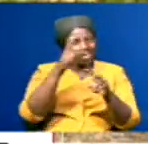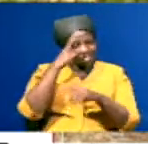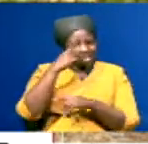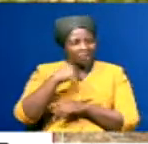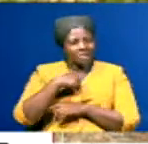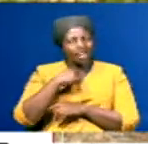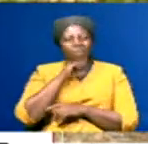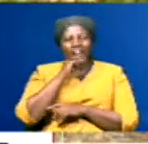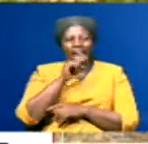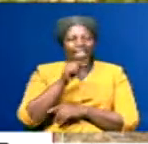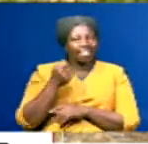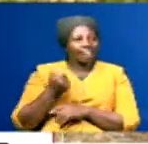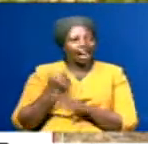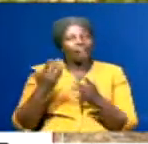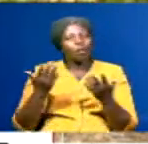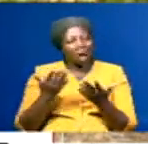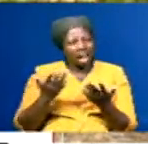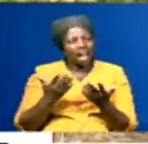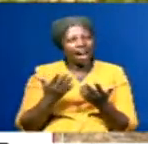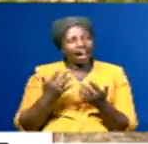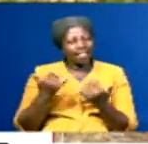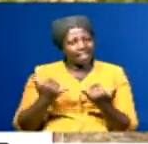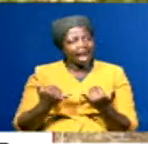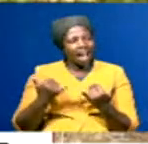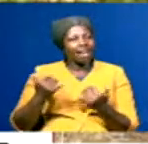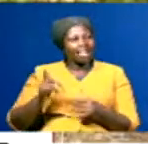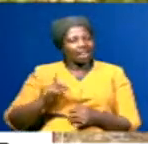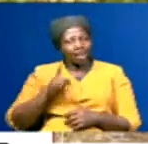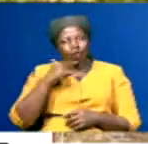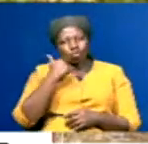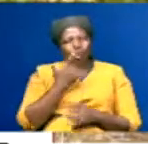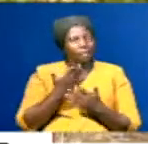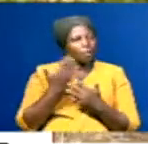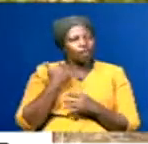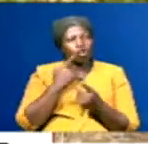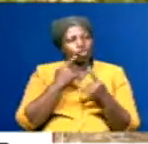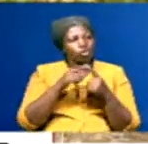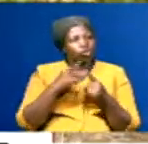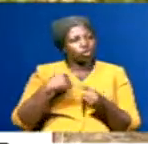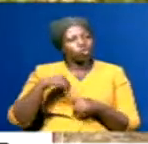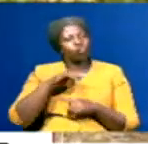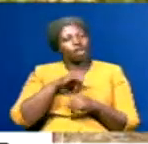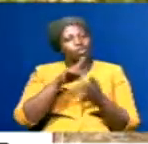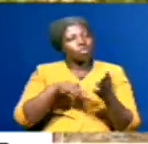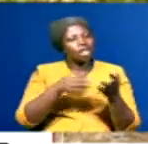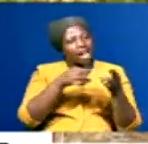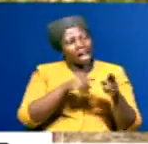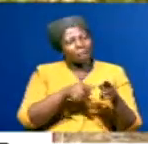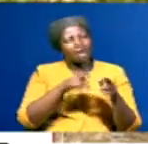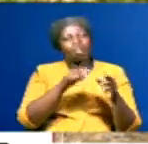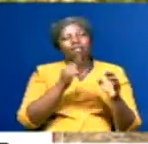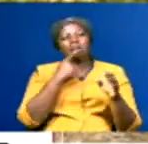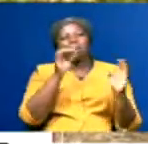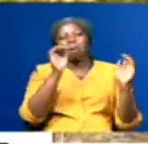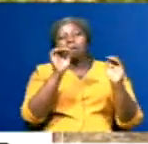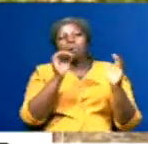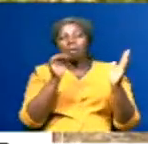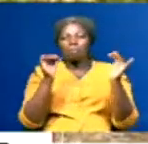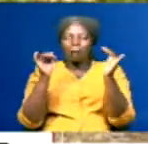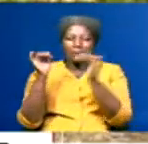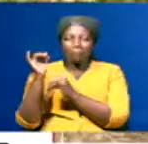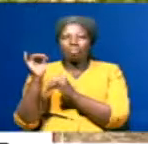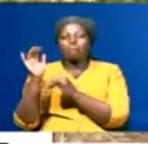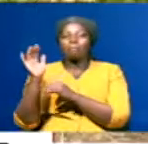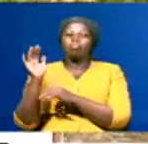girl, young lady who used to talk to us? What happened? Oh, she came back to Kenya, where